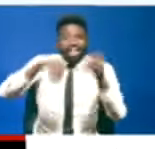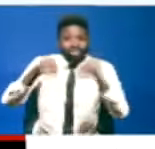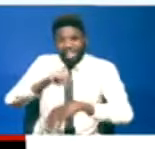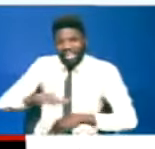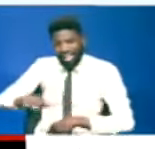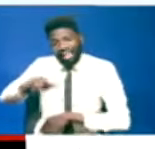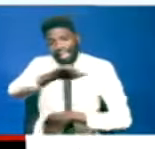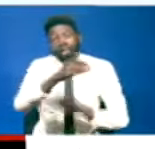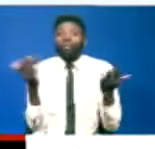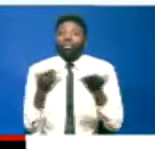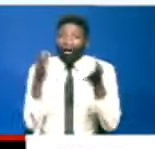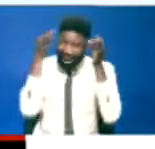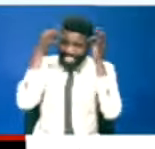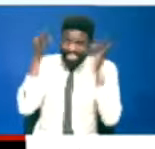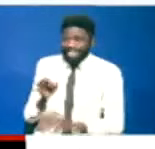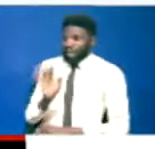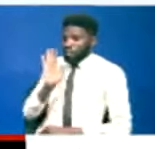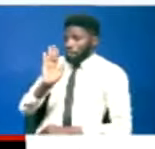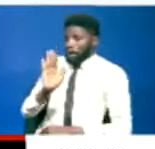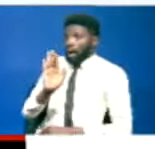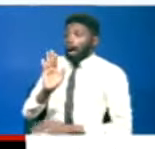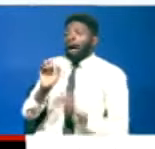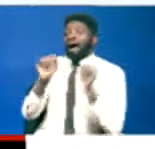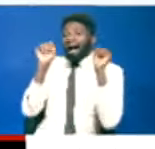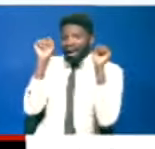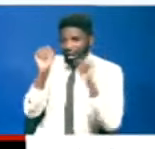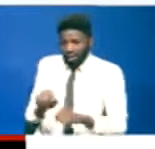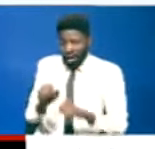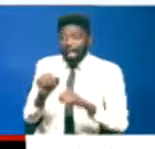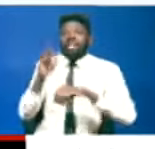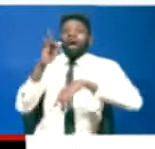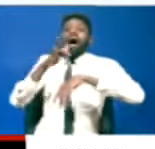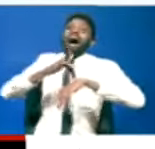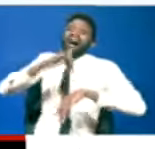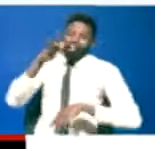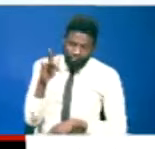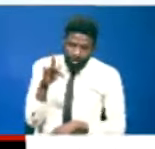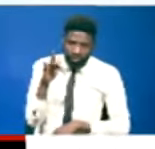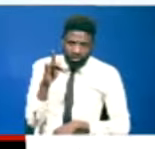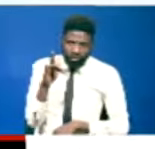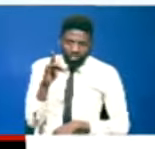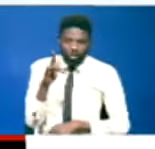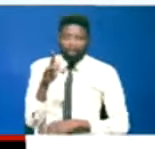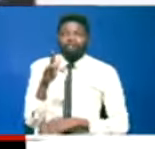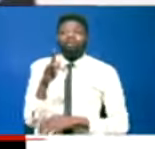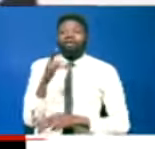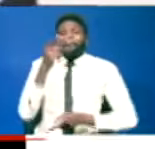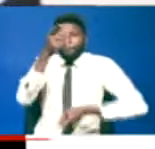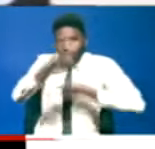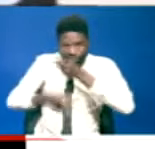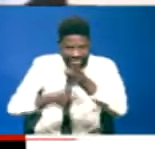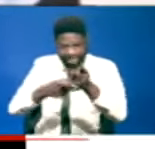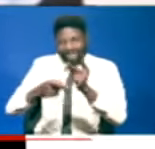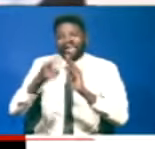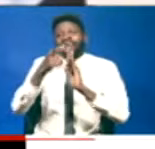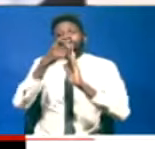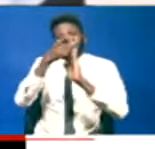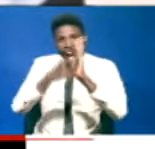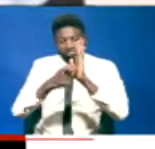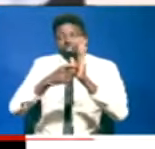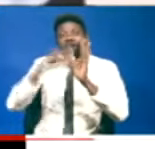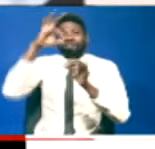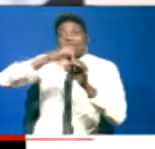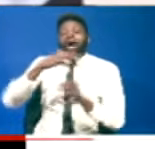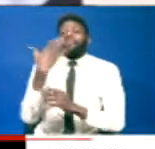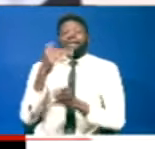that interfere, or not interfere really, but affect the printing of ballot papers. Chebukati now wants